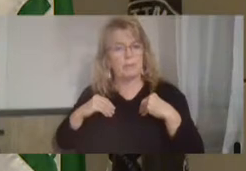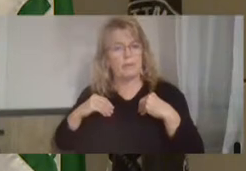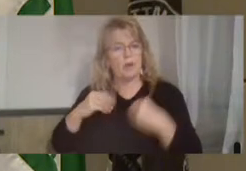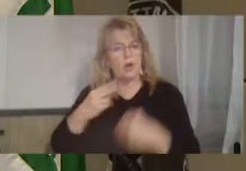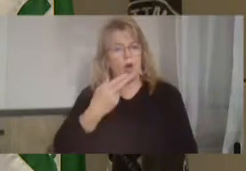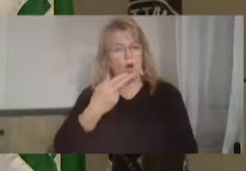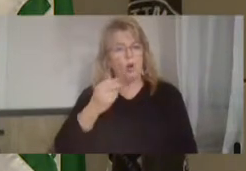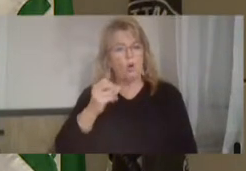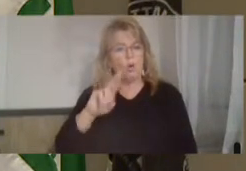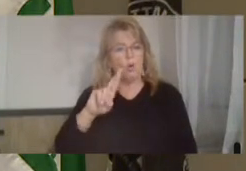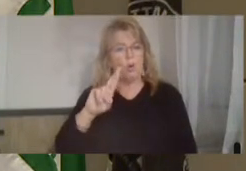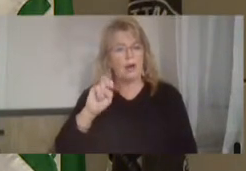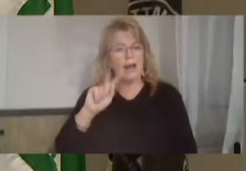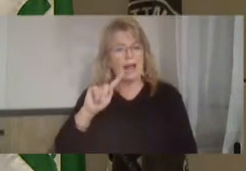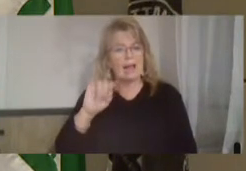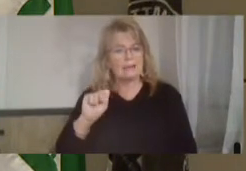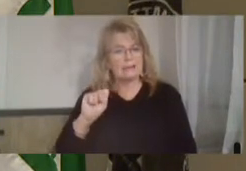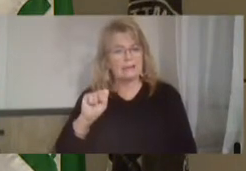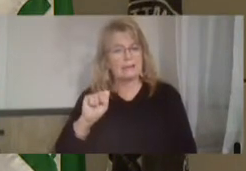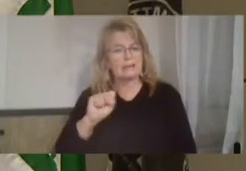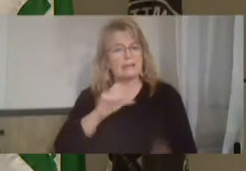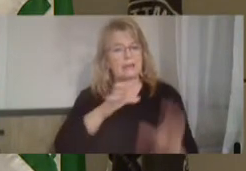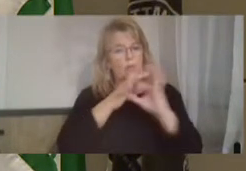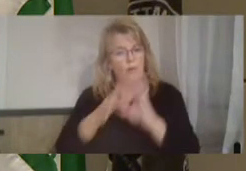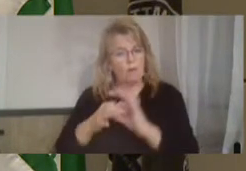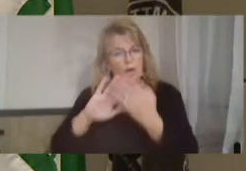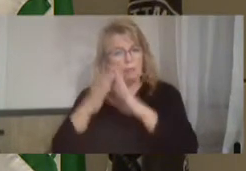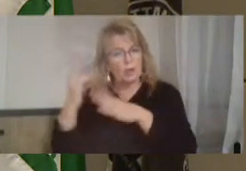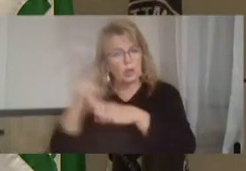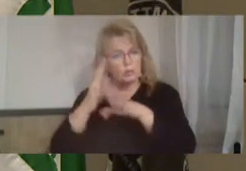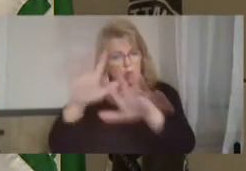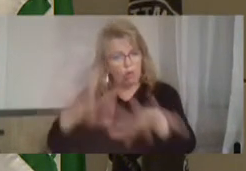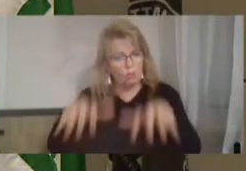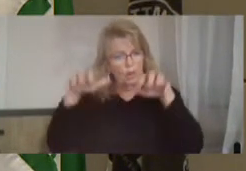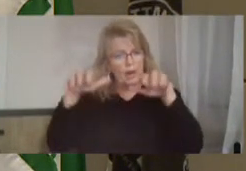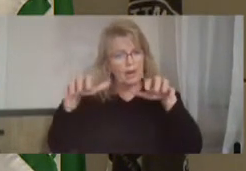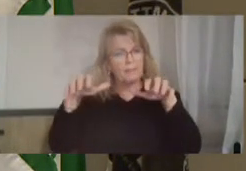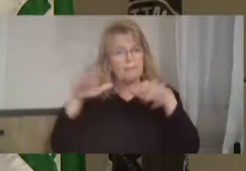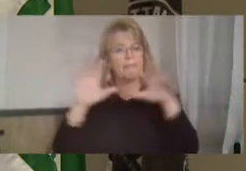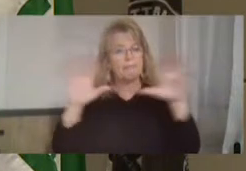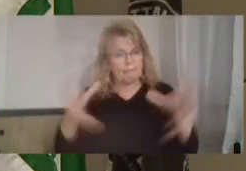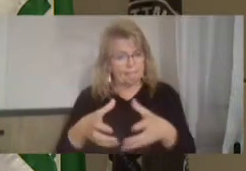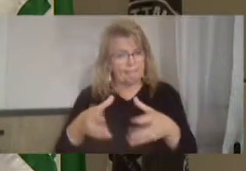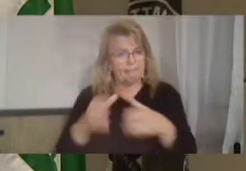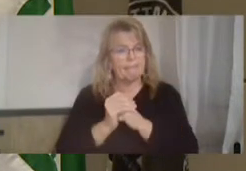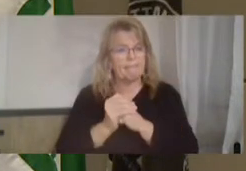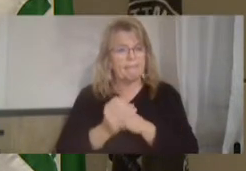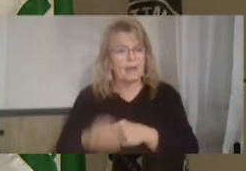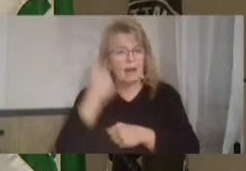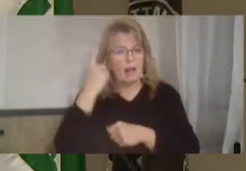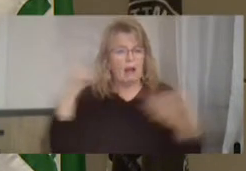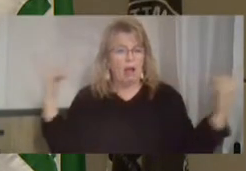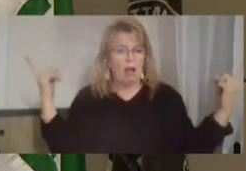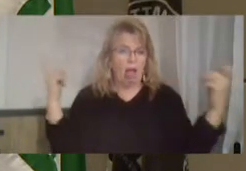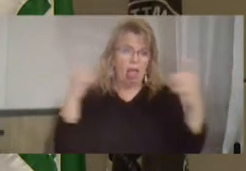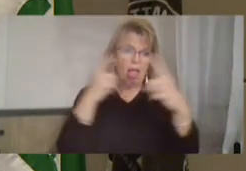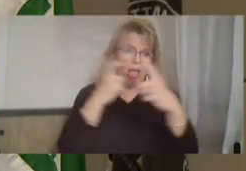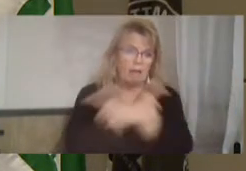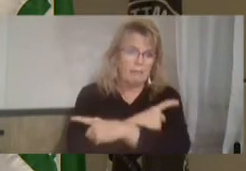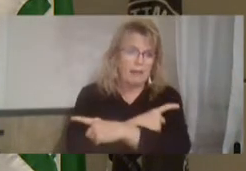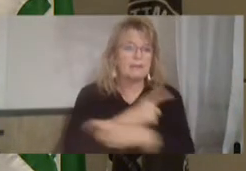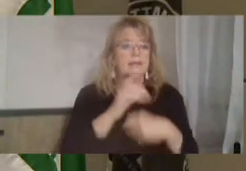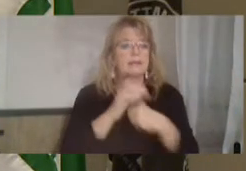to community usage of the arena itself, understanding that there's a lot of complexities with